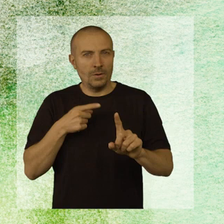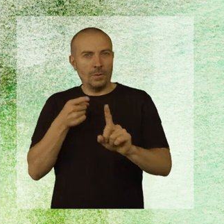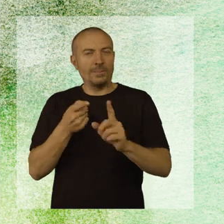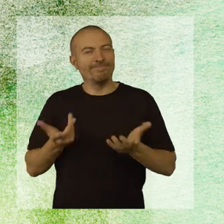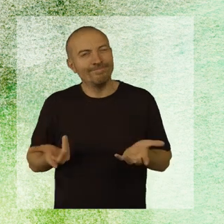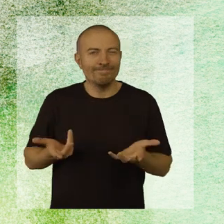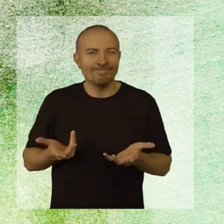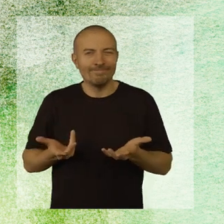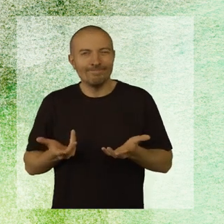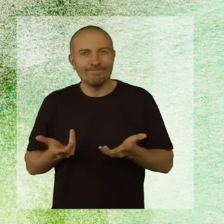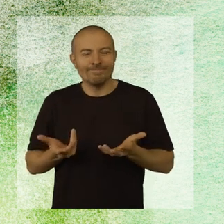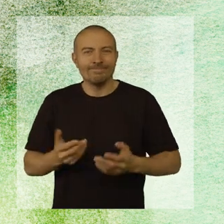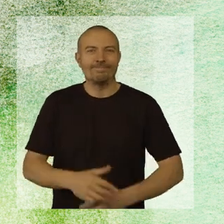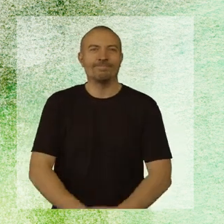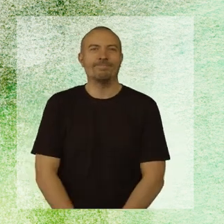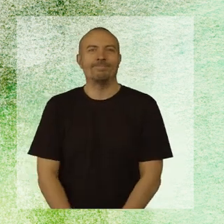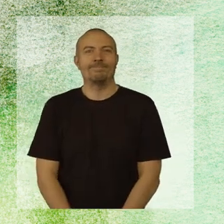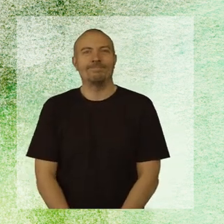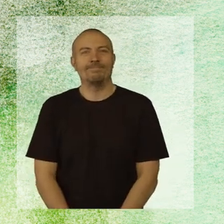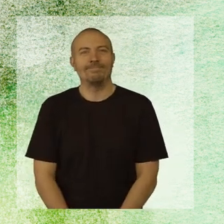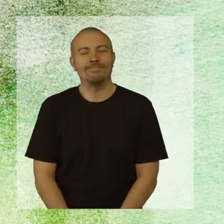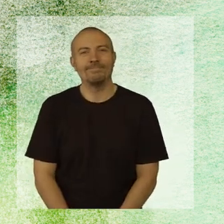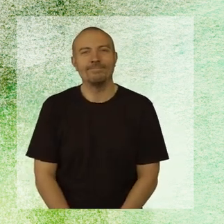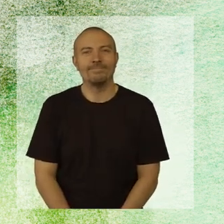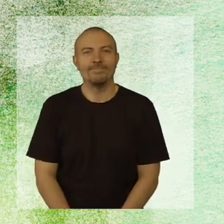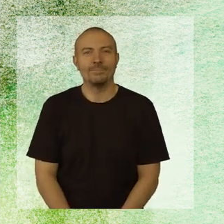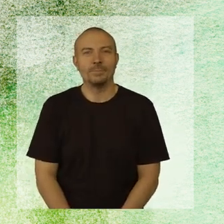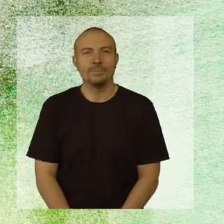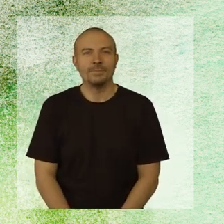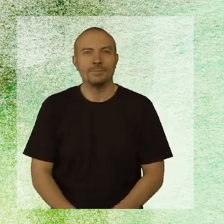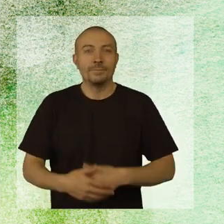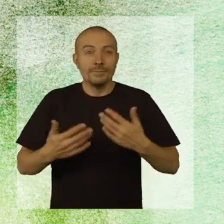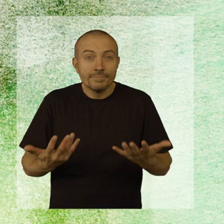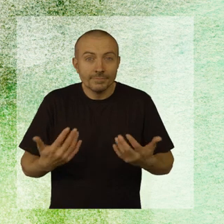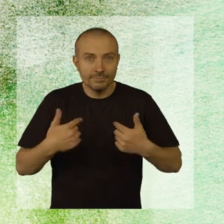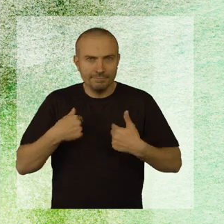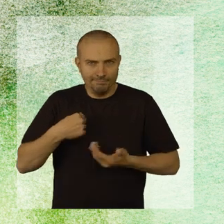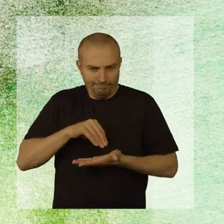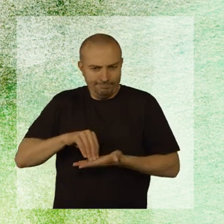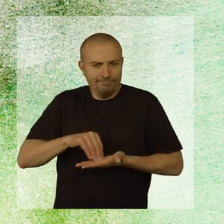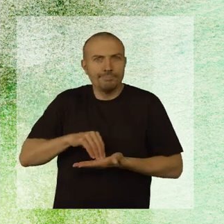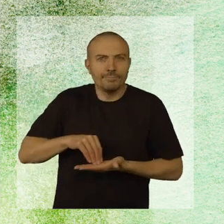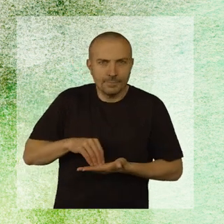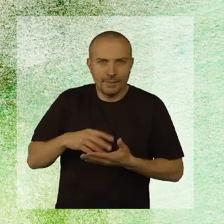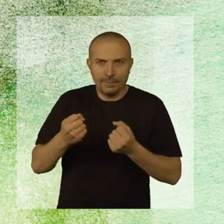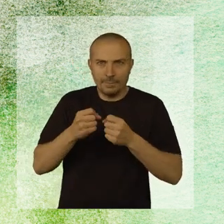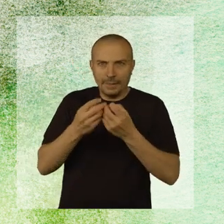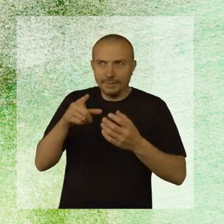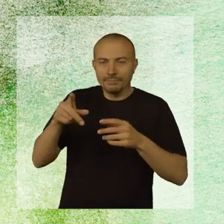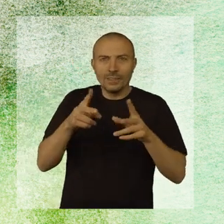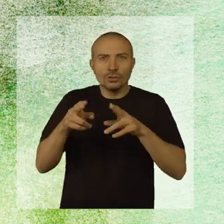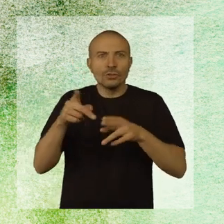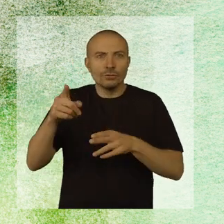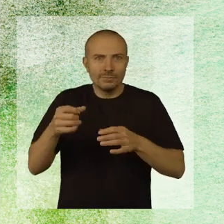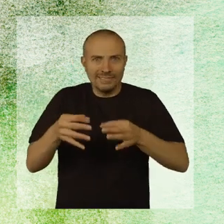through all the hoops to get to what we want to do. As a journalist, you're at the